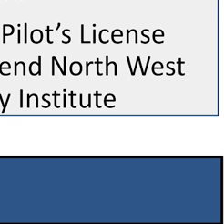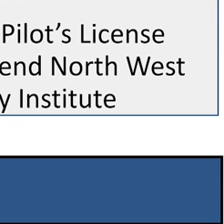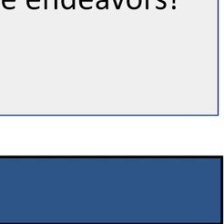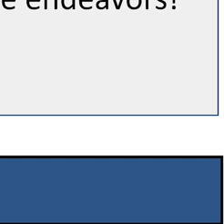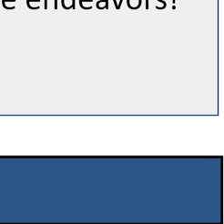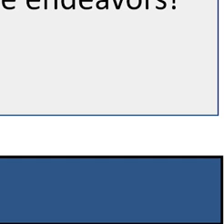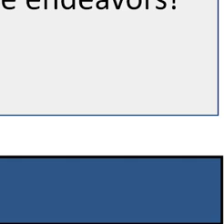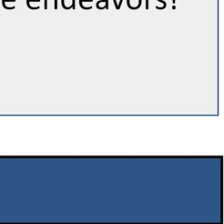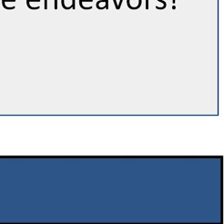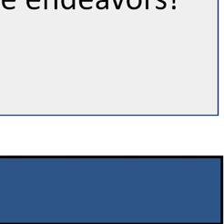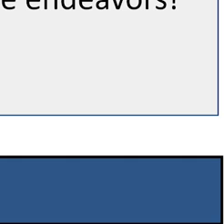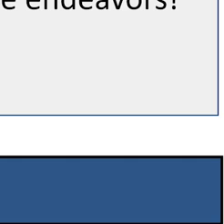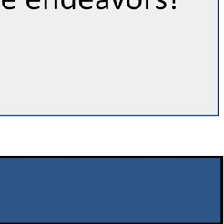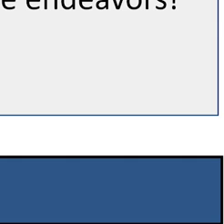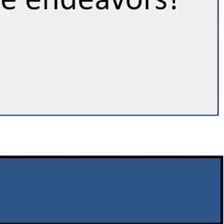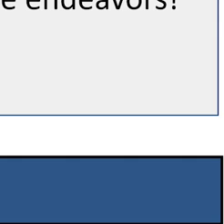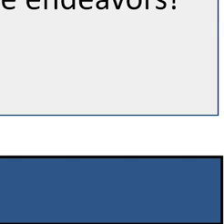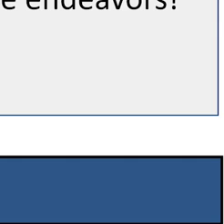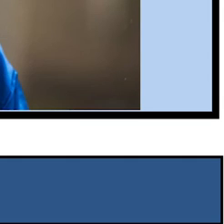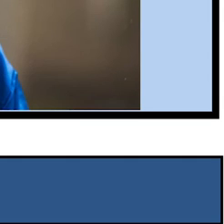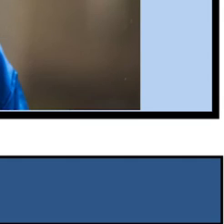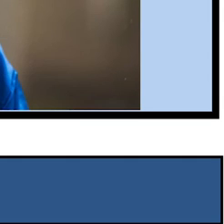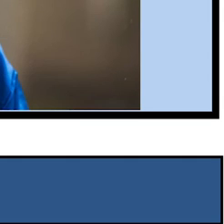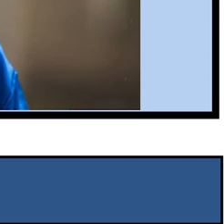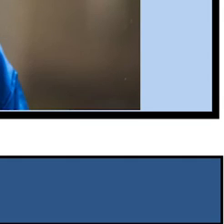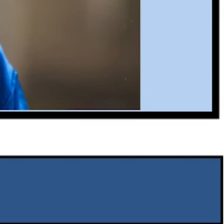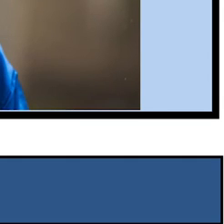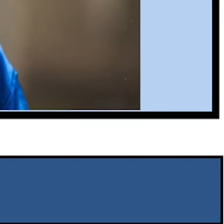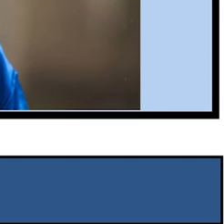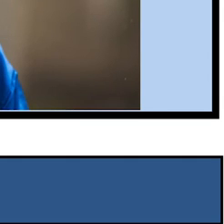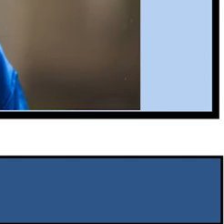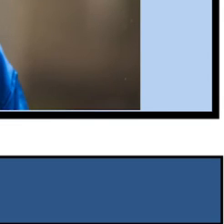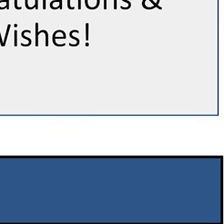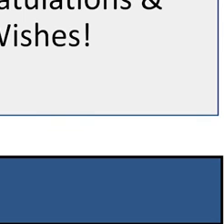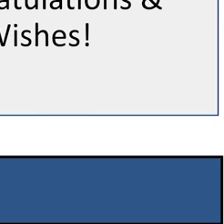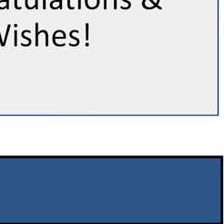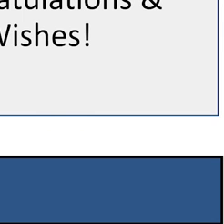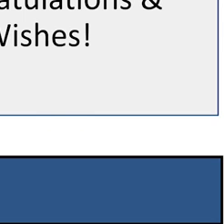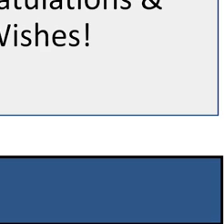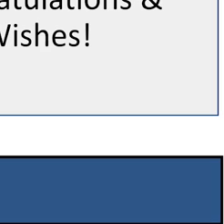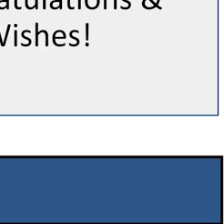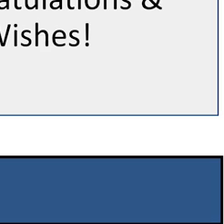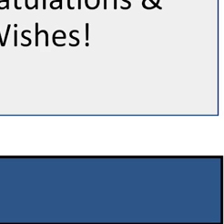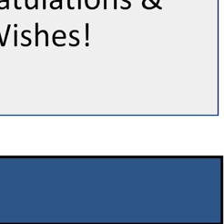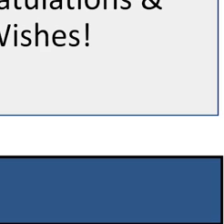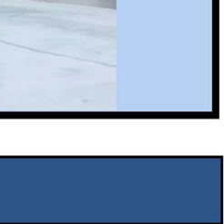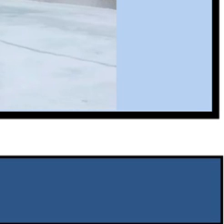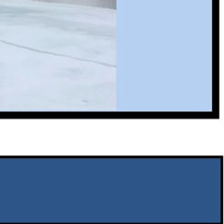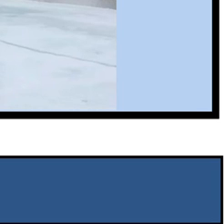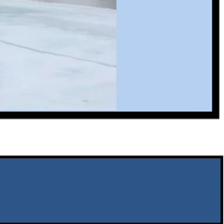Hunter Olson. Sophia Nowers. Jada Vroman. William